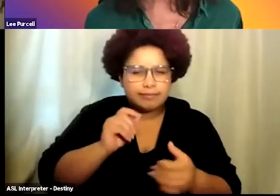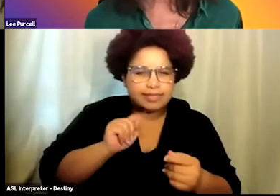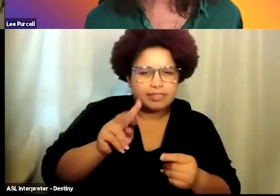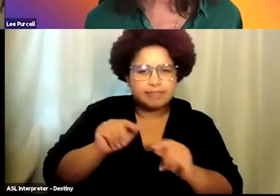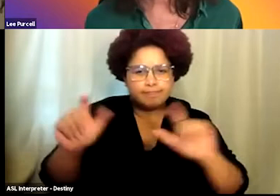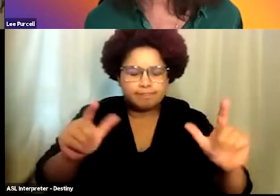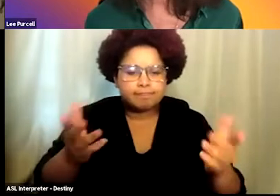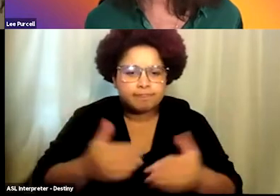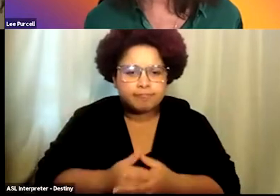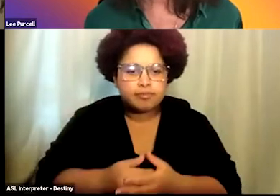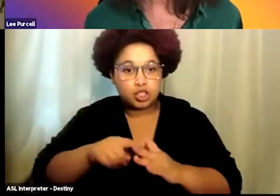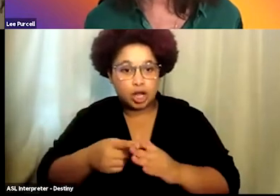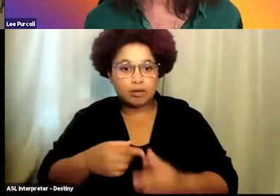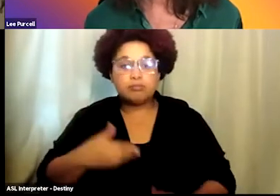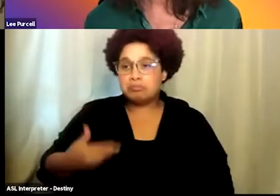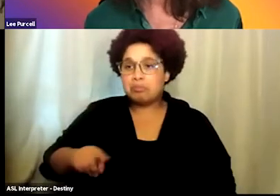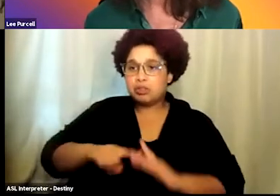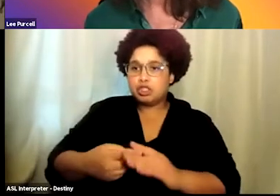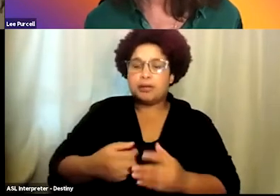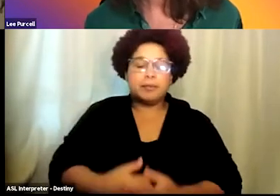Yes. I'll start. I think